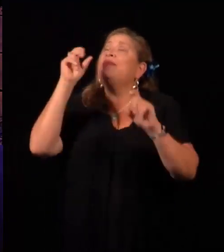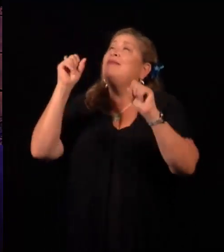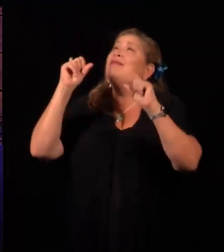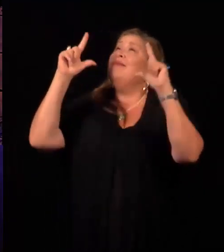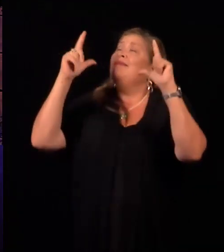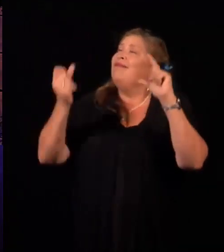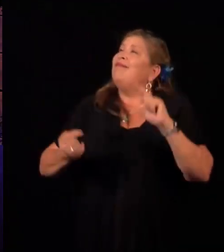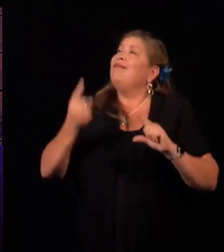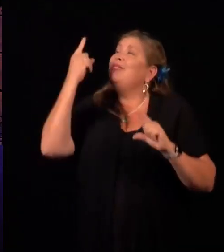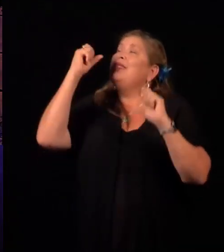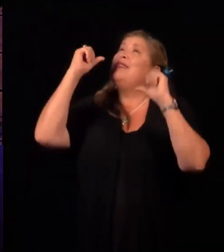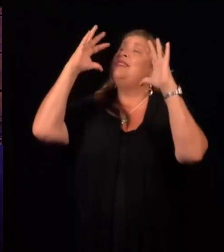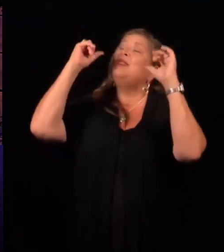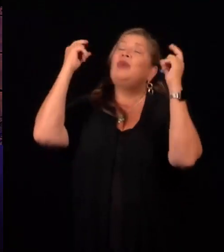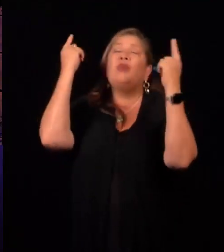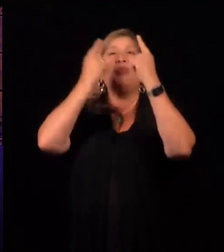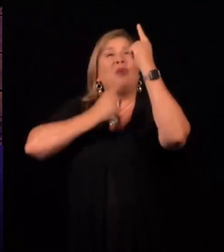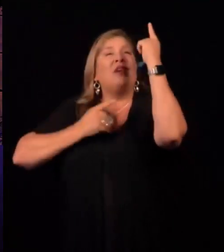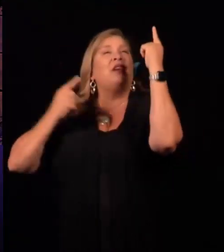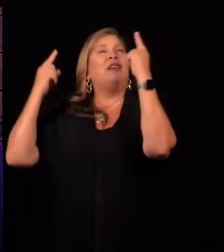my eyes.